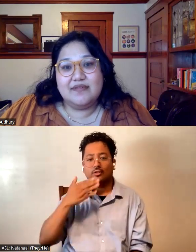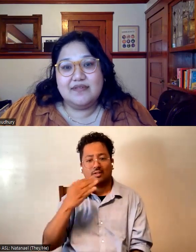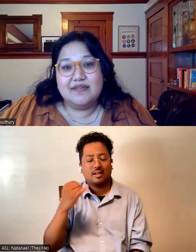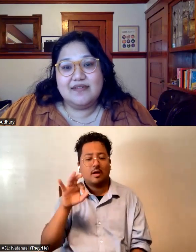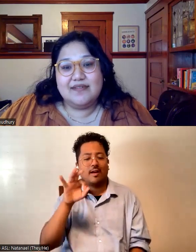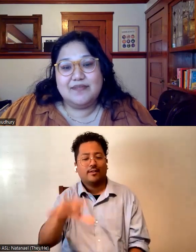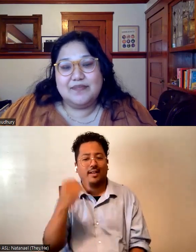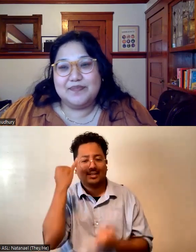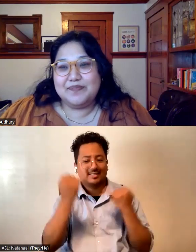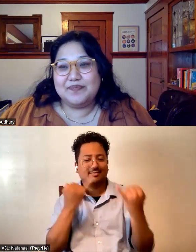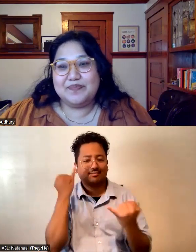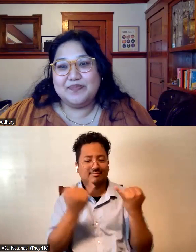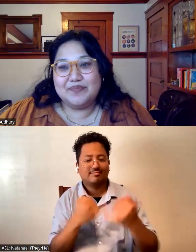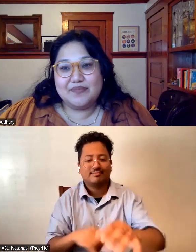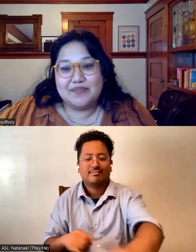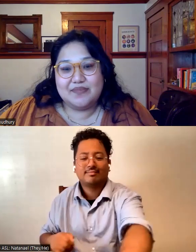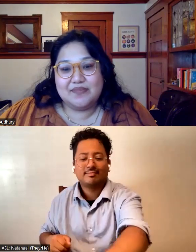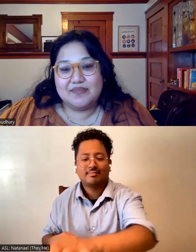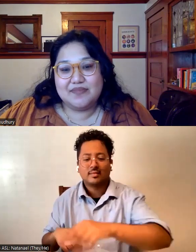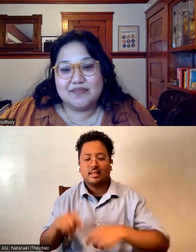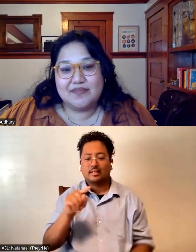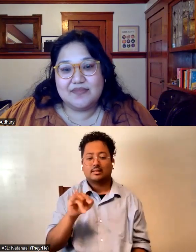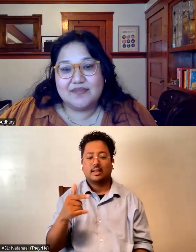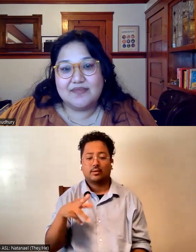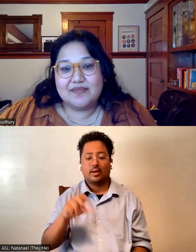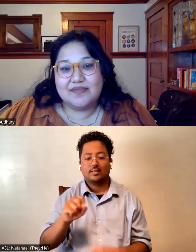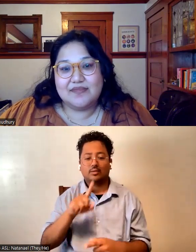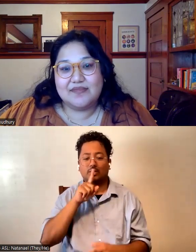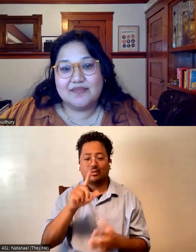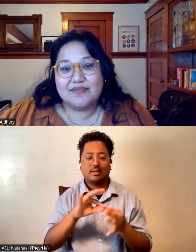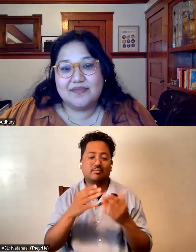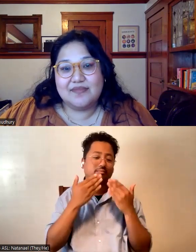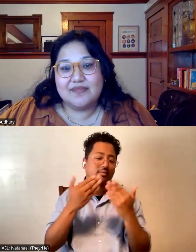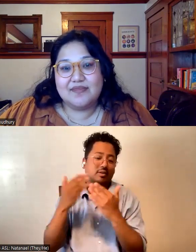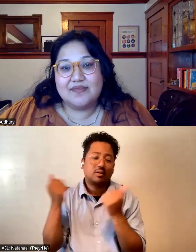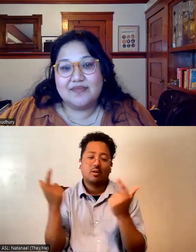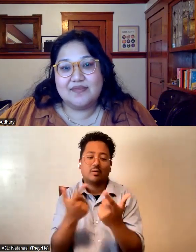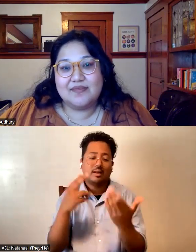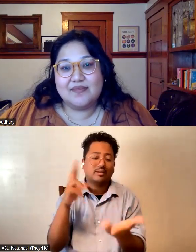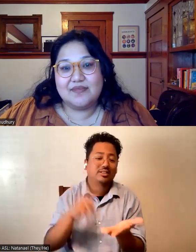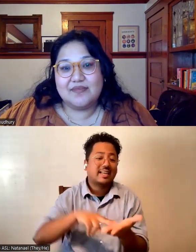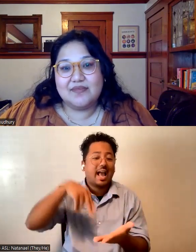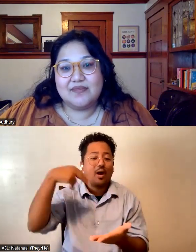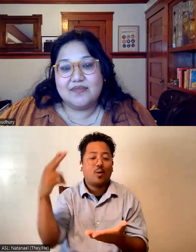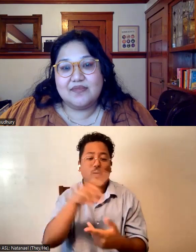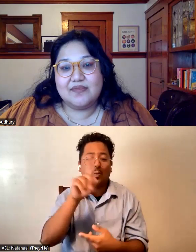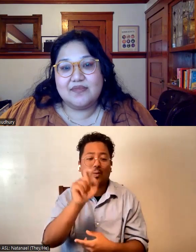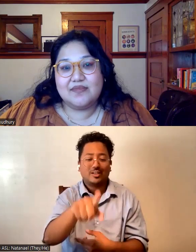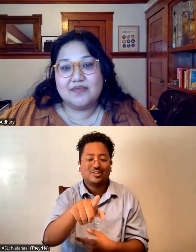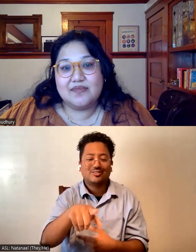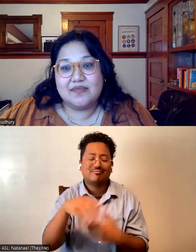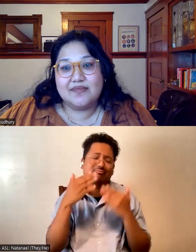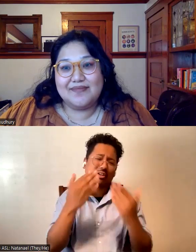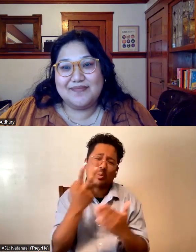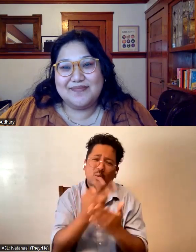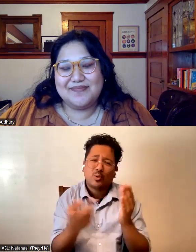Tigress. Yes, thank you. So thank you both. We're going to go ahead and do our checkout question. We thank you